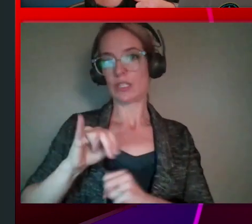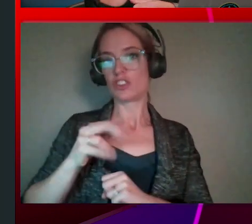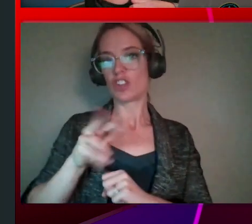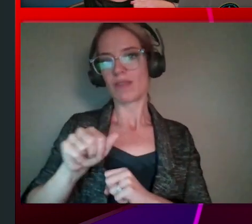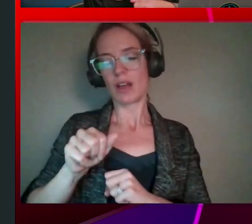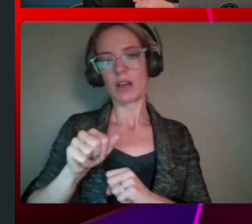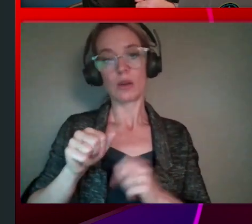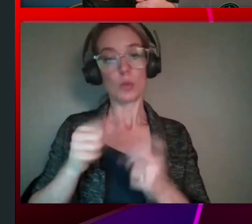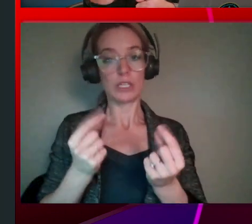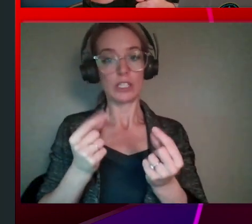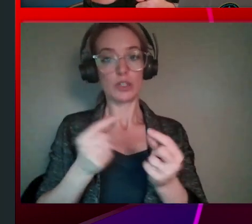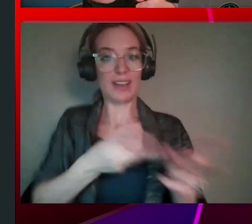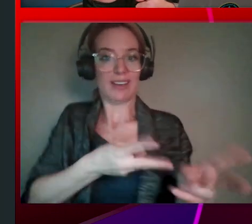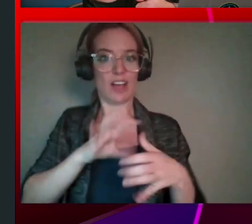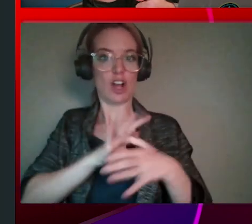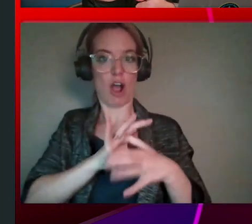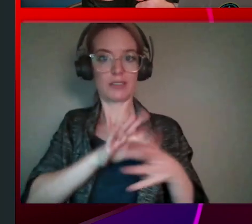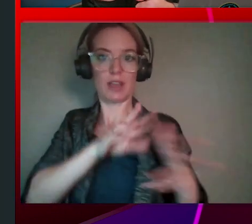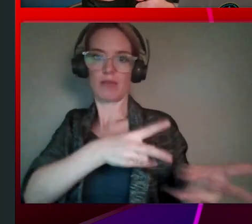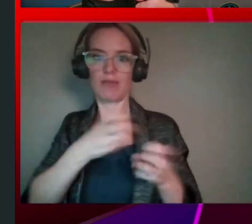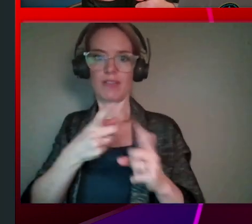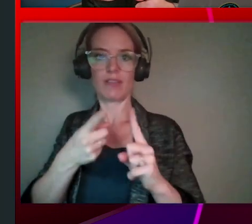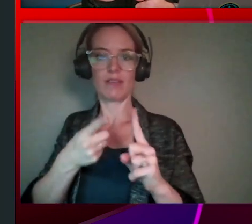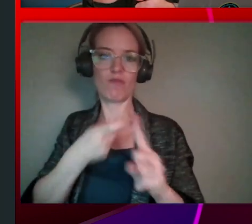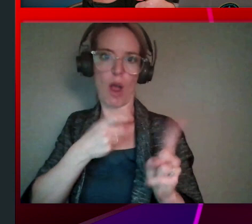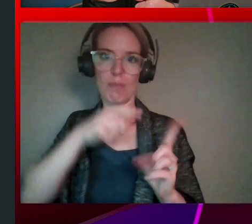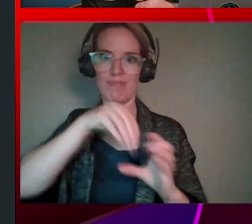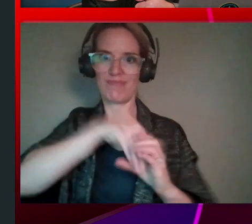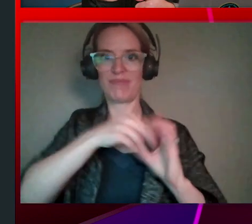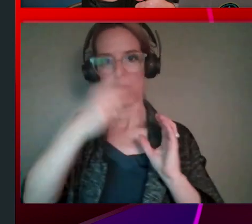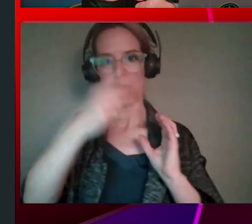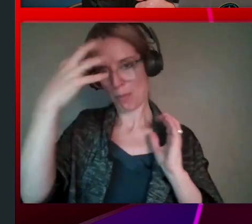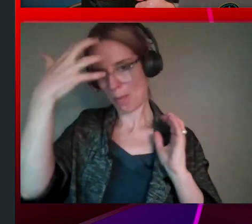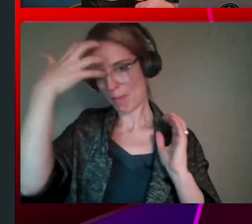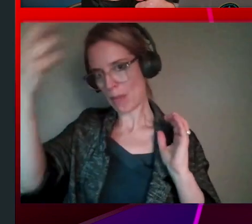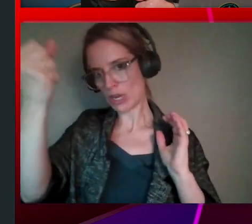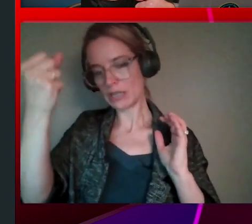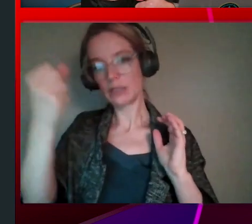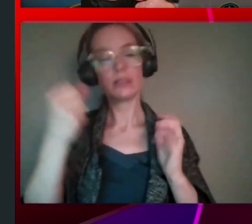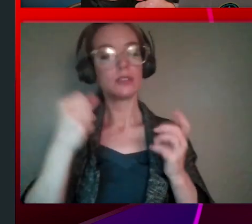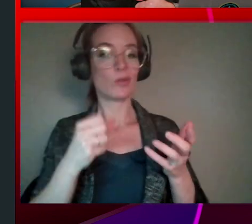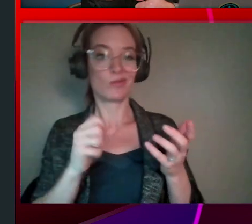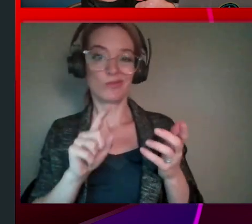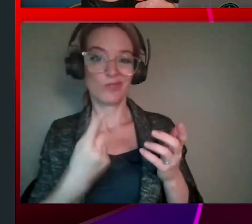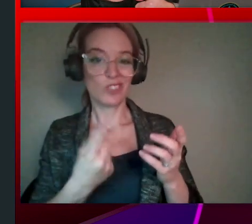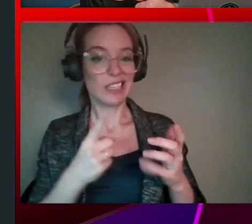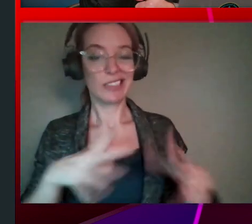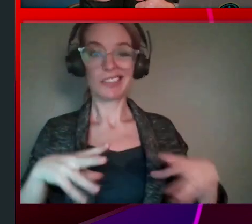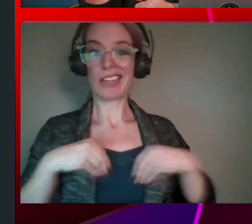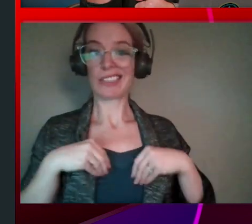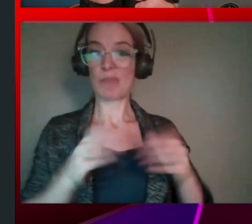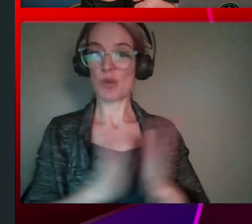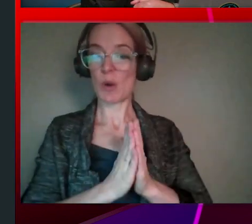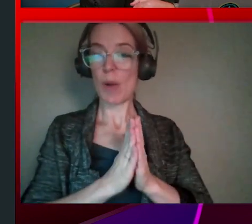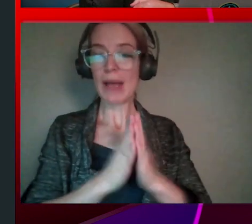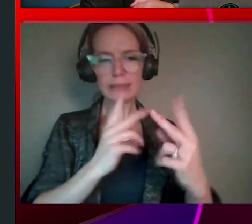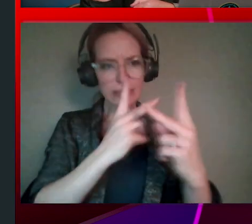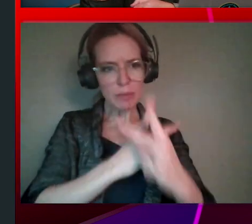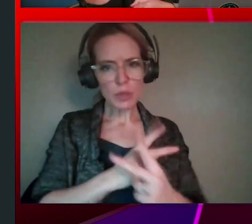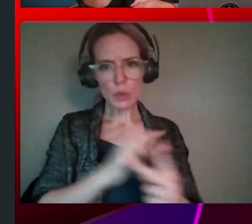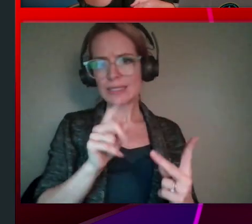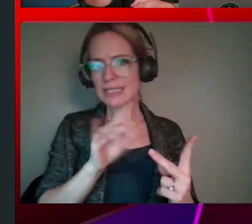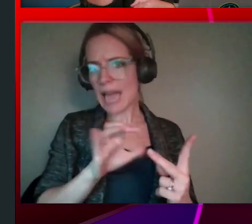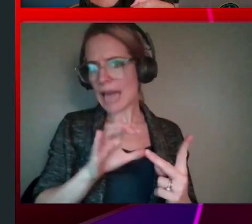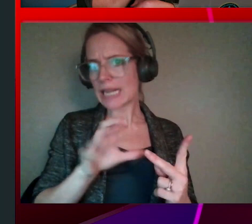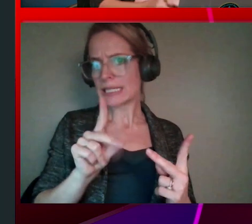memory. So it does little more than just accept the request, compute some static data in the function, and return